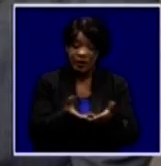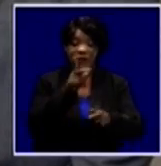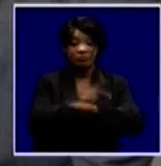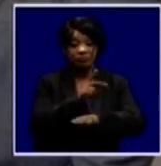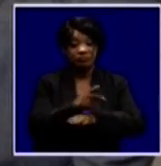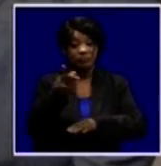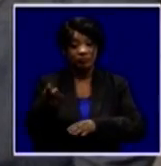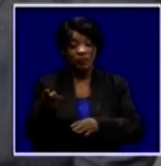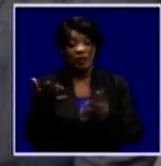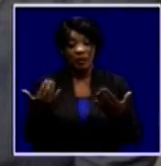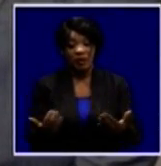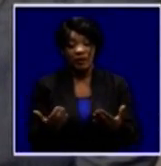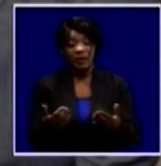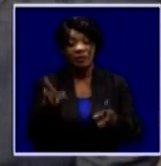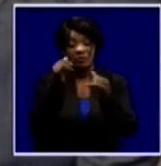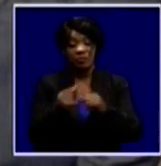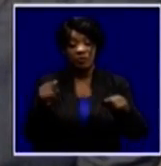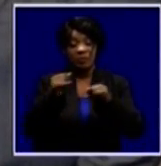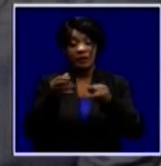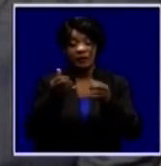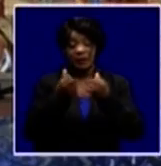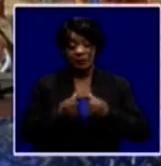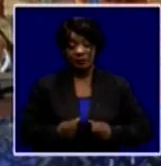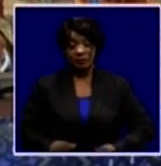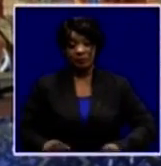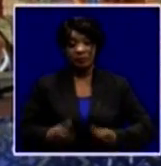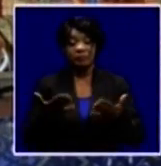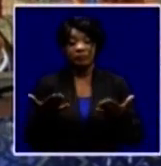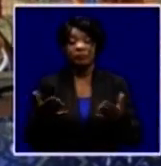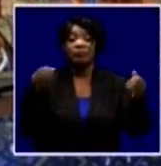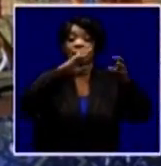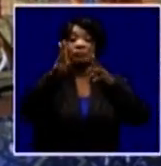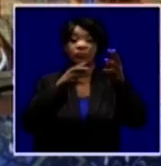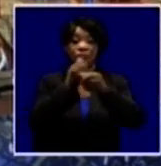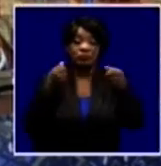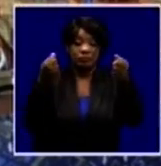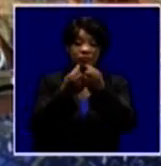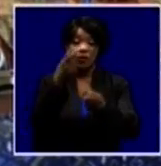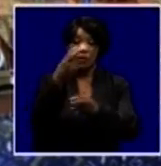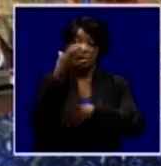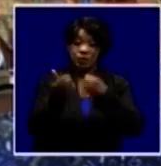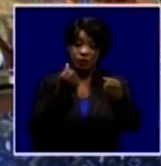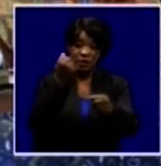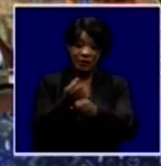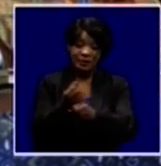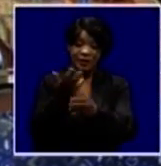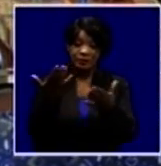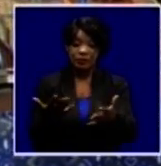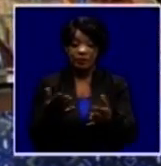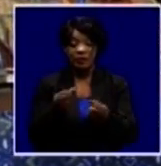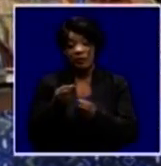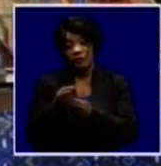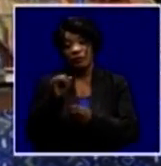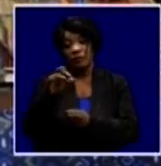with poor implementation status. The country director further stated that the bank has approved a 2-year extension to the